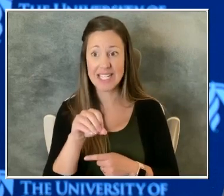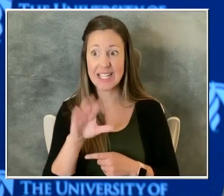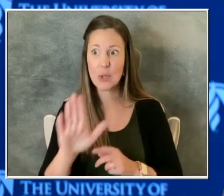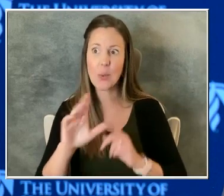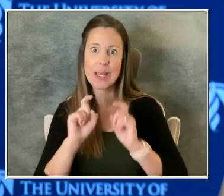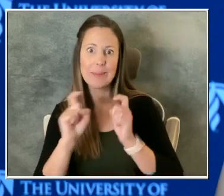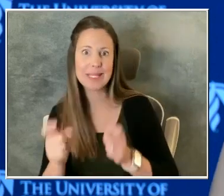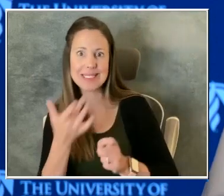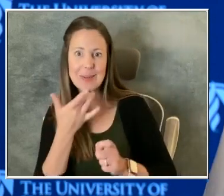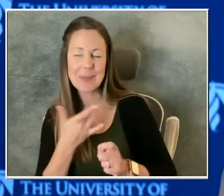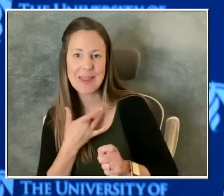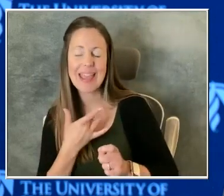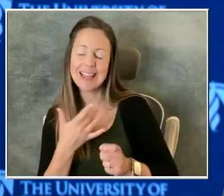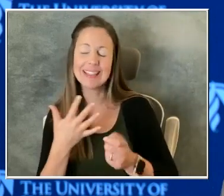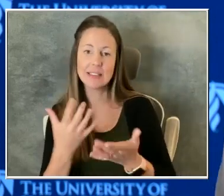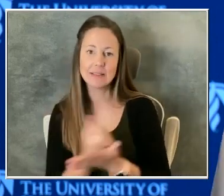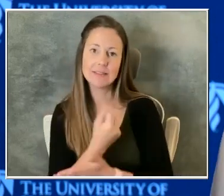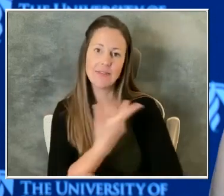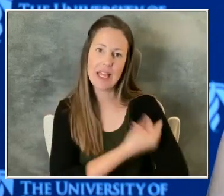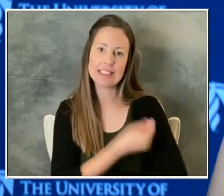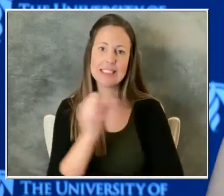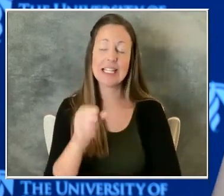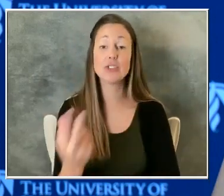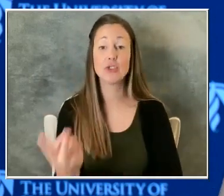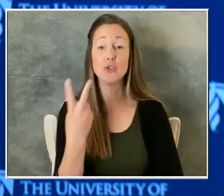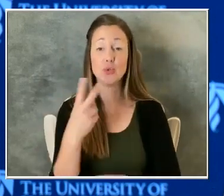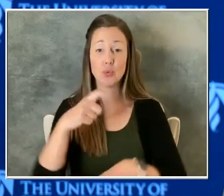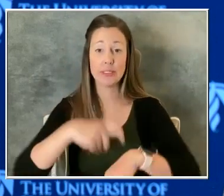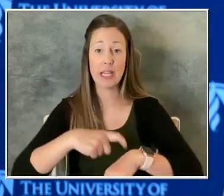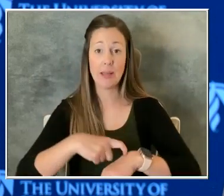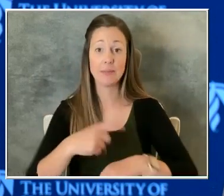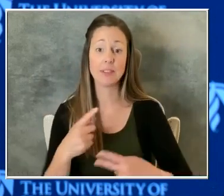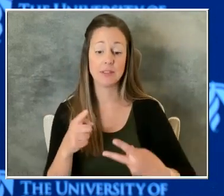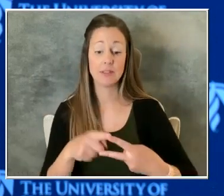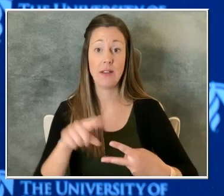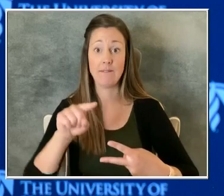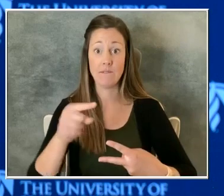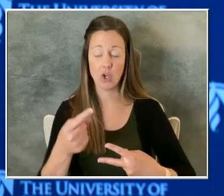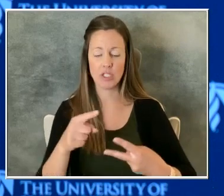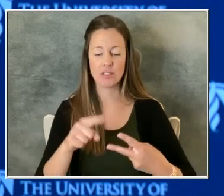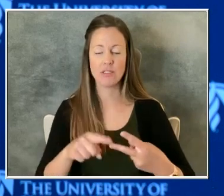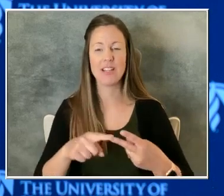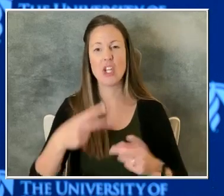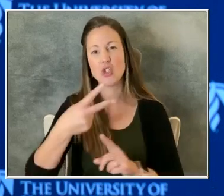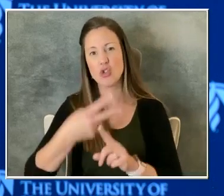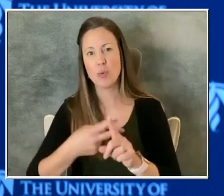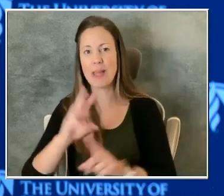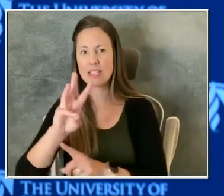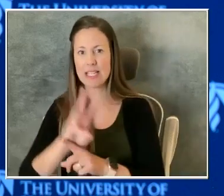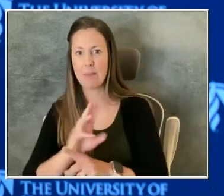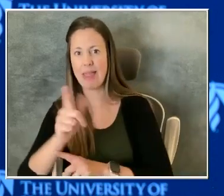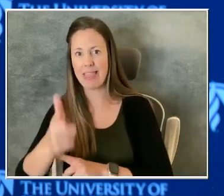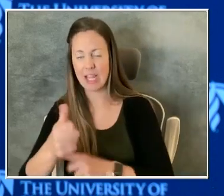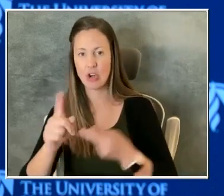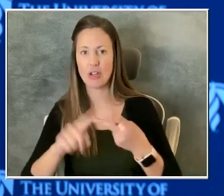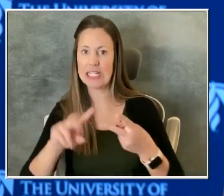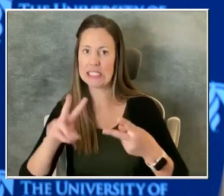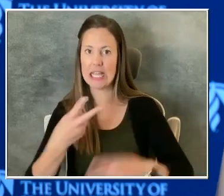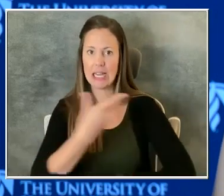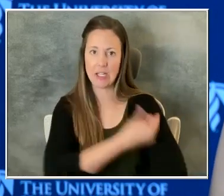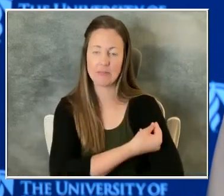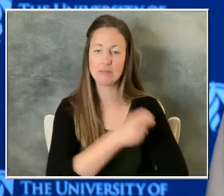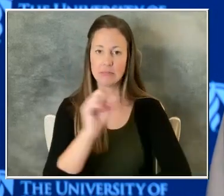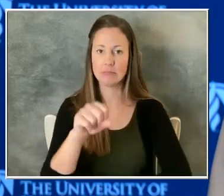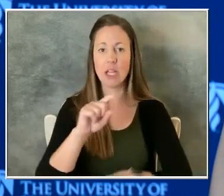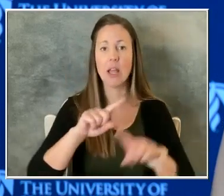2-dose series. You get the first one, and then 2 to 6 months later, you'll get the second one. But once you turn 50, yes, absolutely recommend,